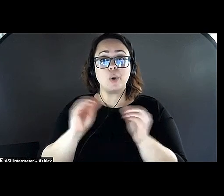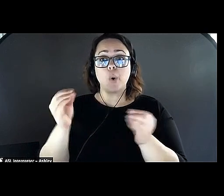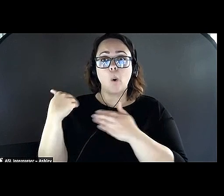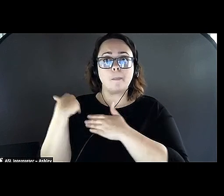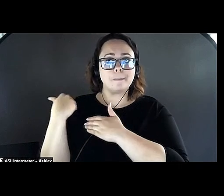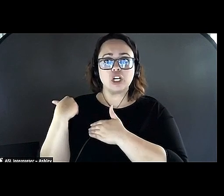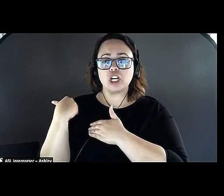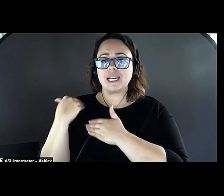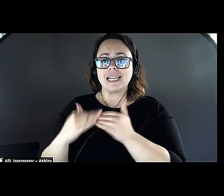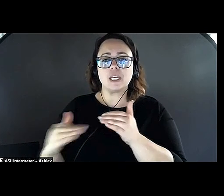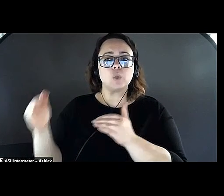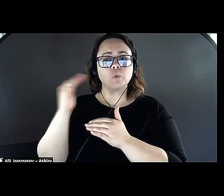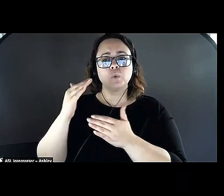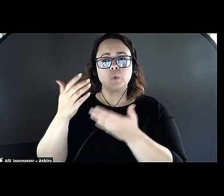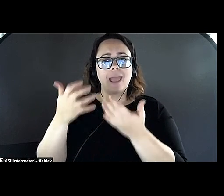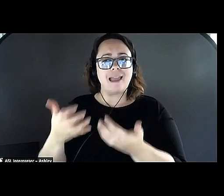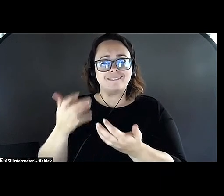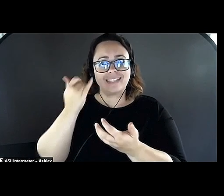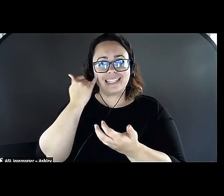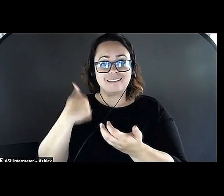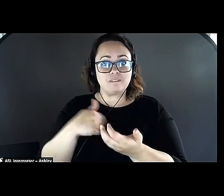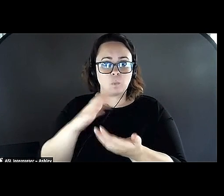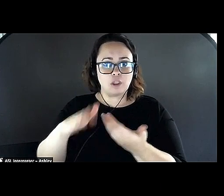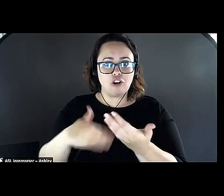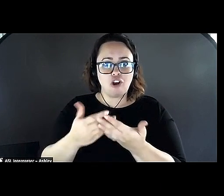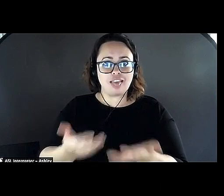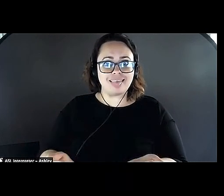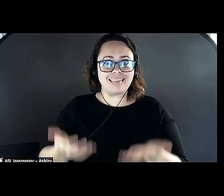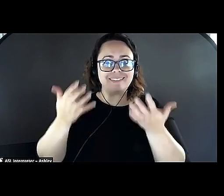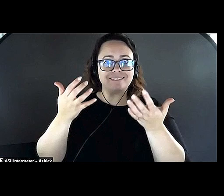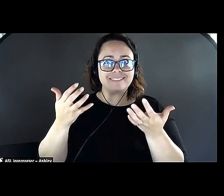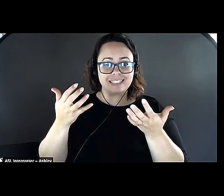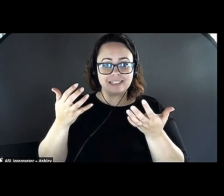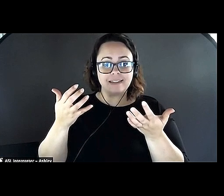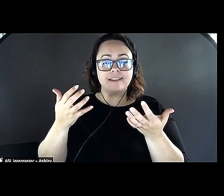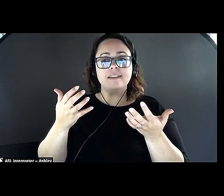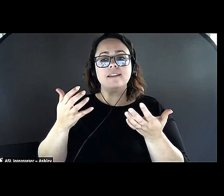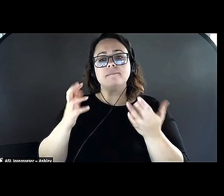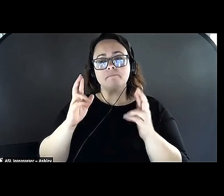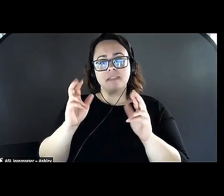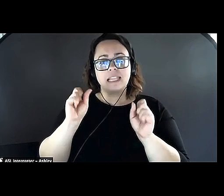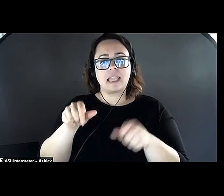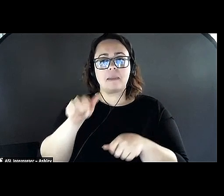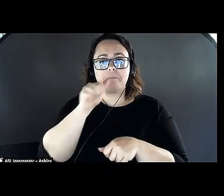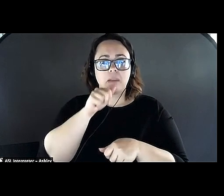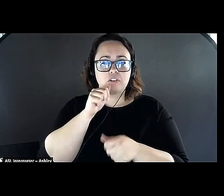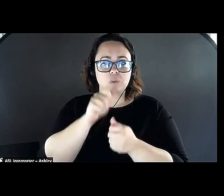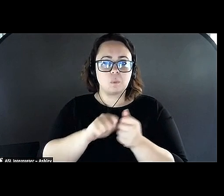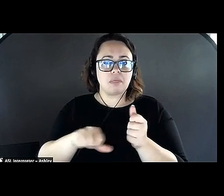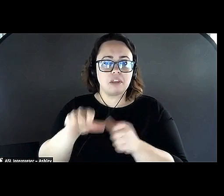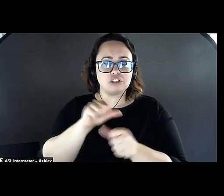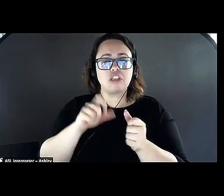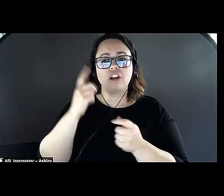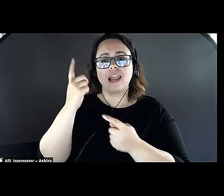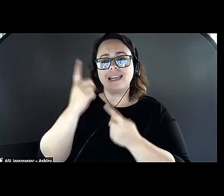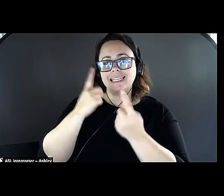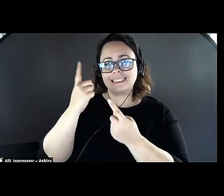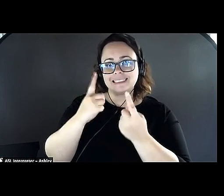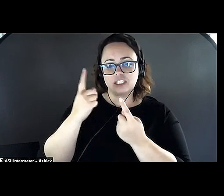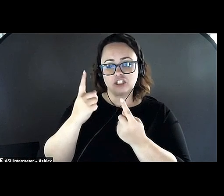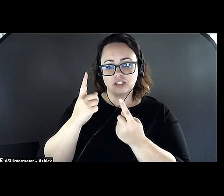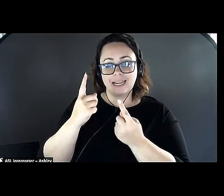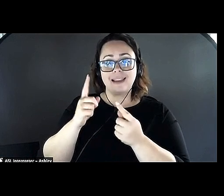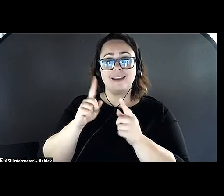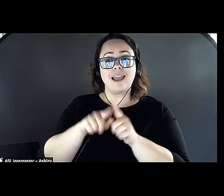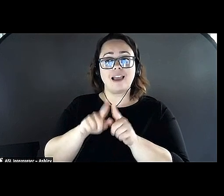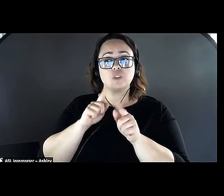too heavy if we all lift, and may we be patient with each other and considerate as we continue